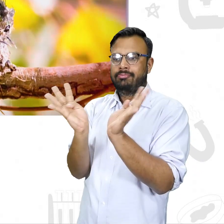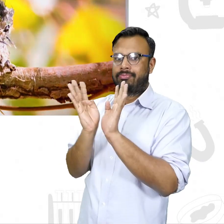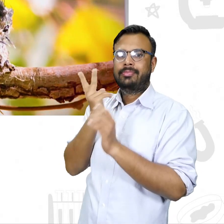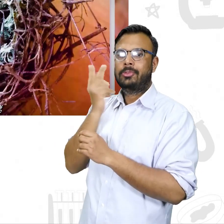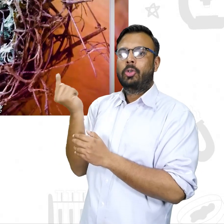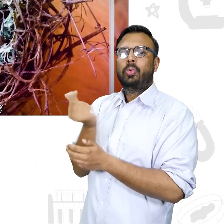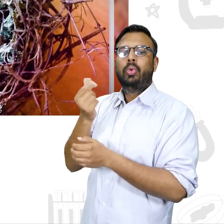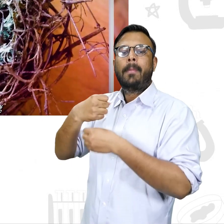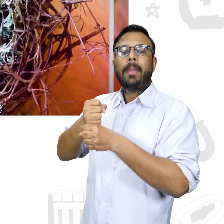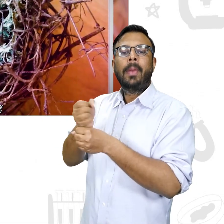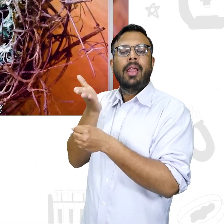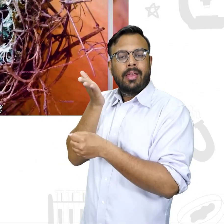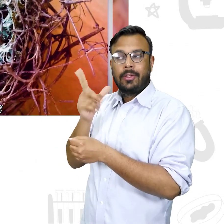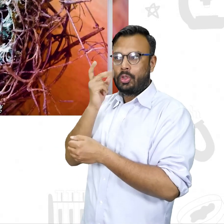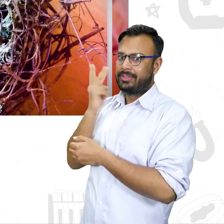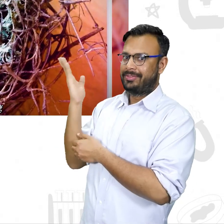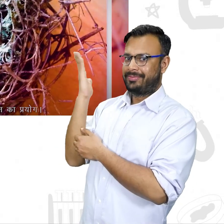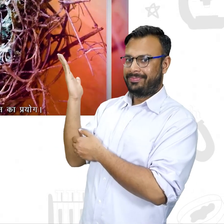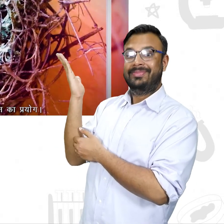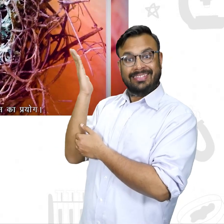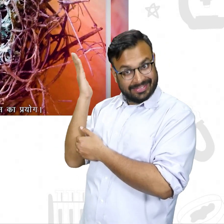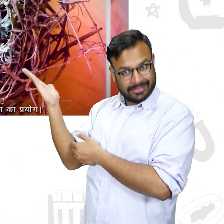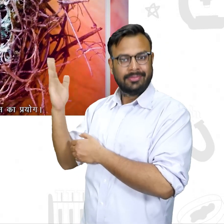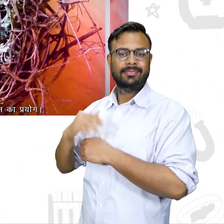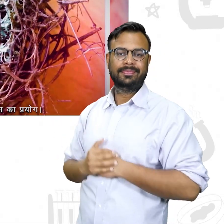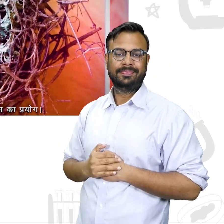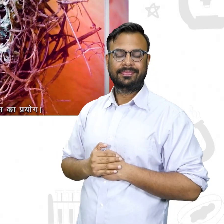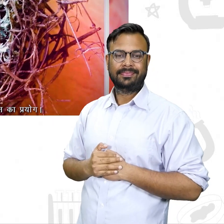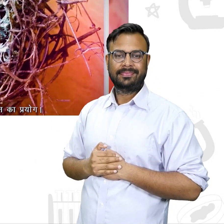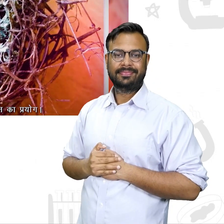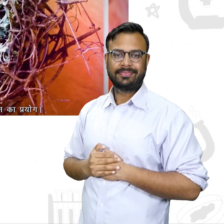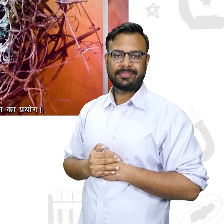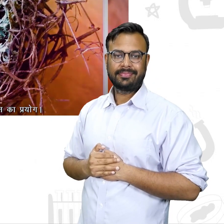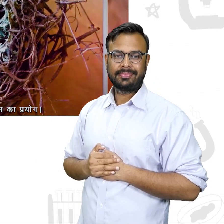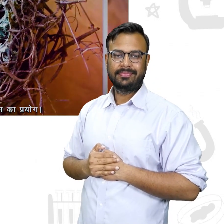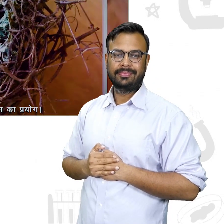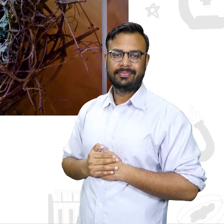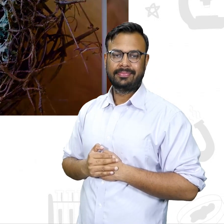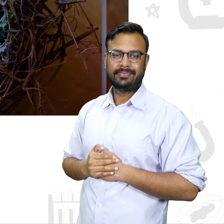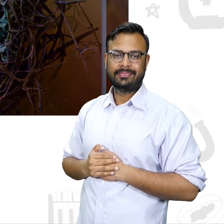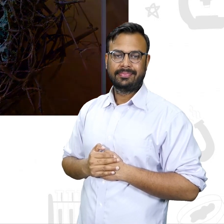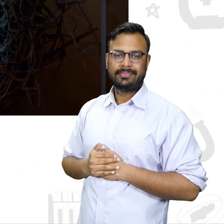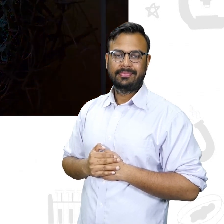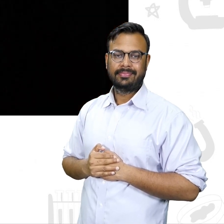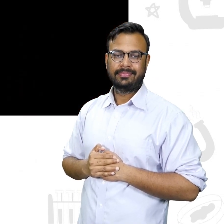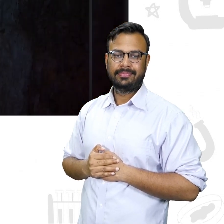lichens. Whereas in this picture you can see bird used lichens for decorating the nest.